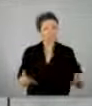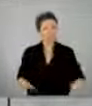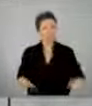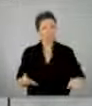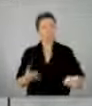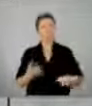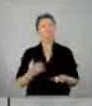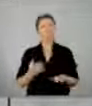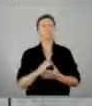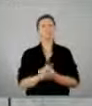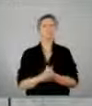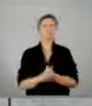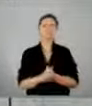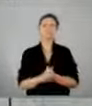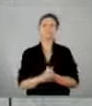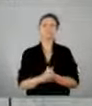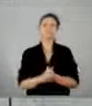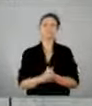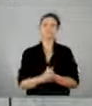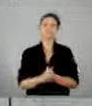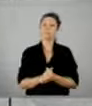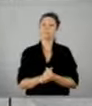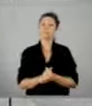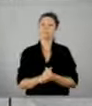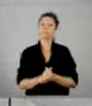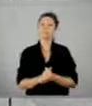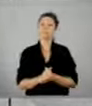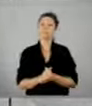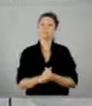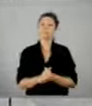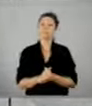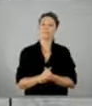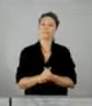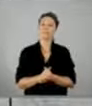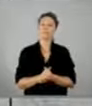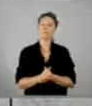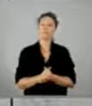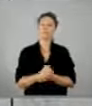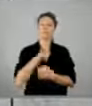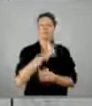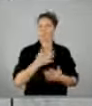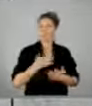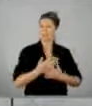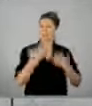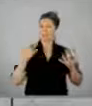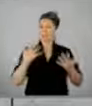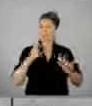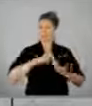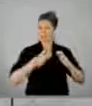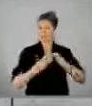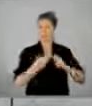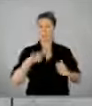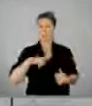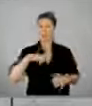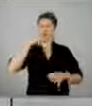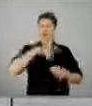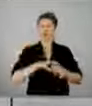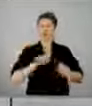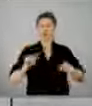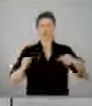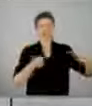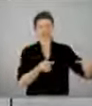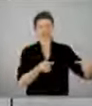to be the issue they had, well, why are they now going to vote against a bill that actually ensures people